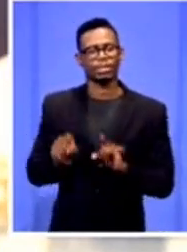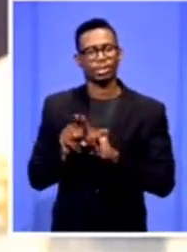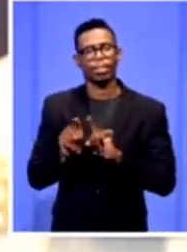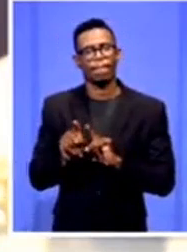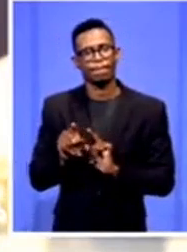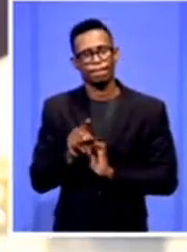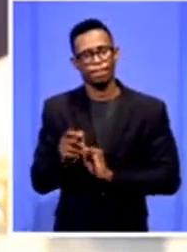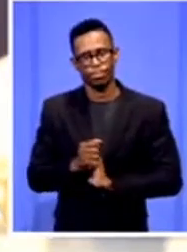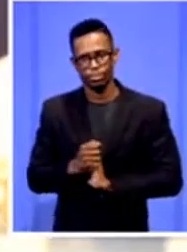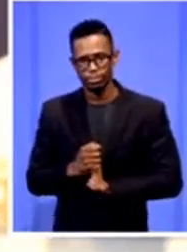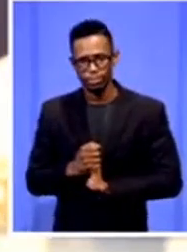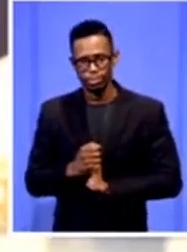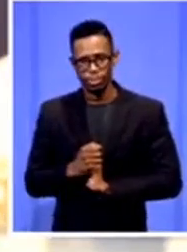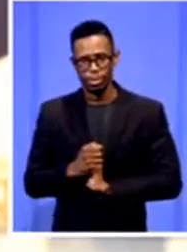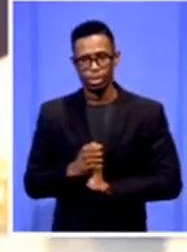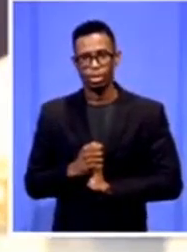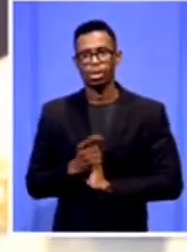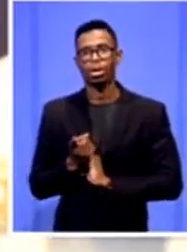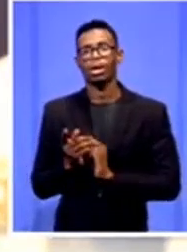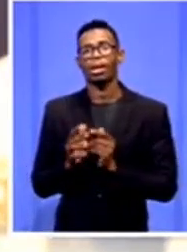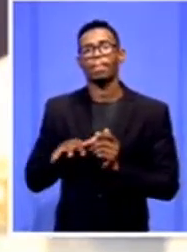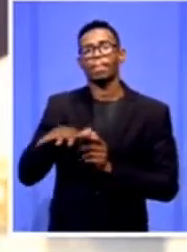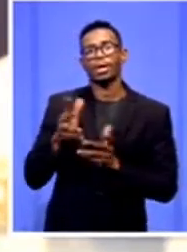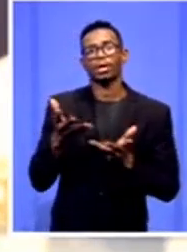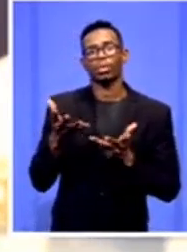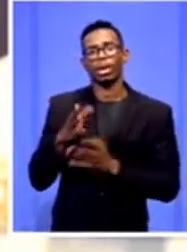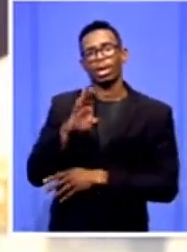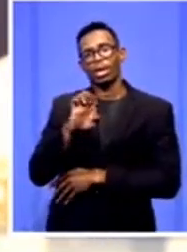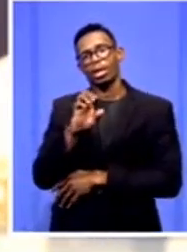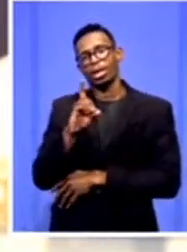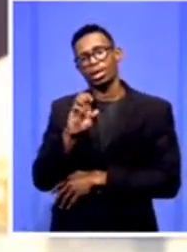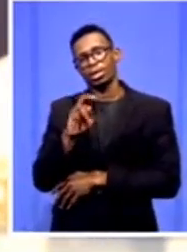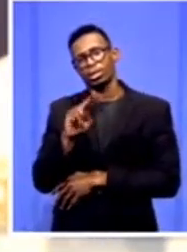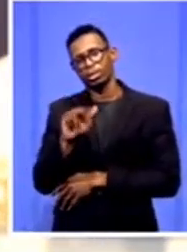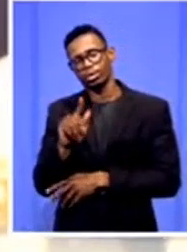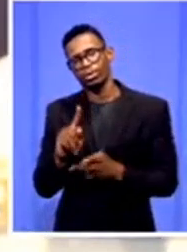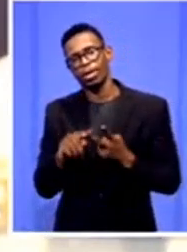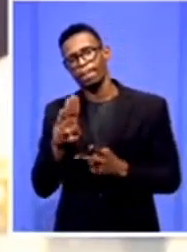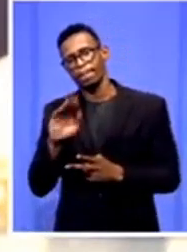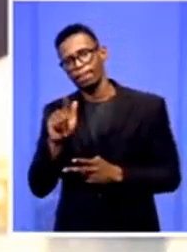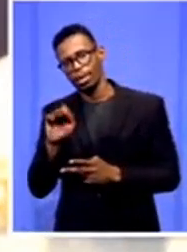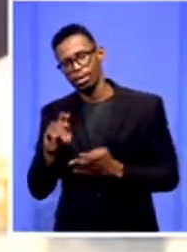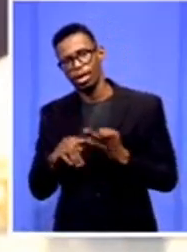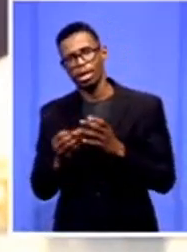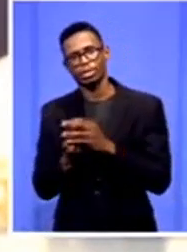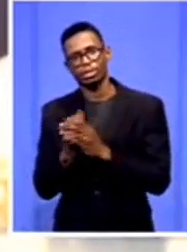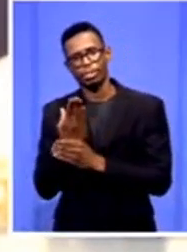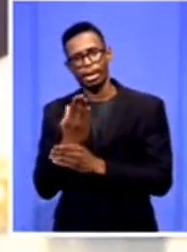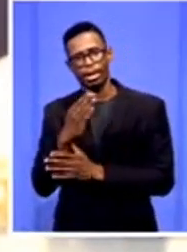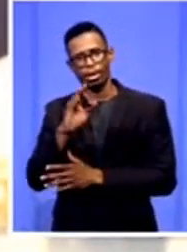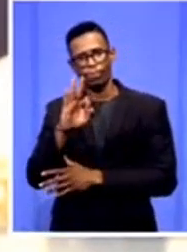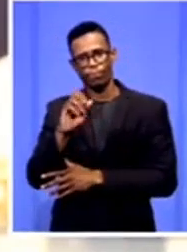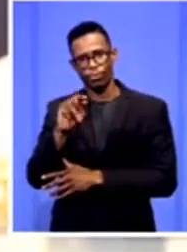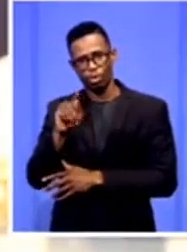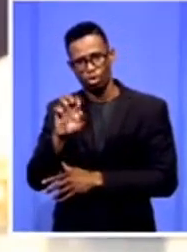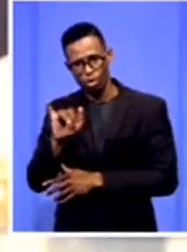Eatonville, Bellefontaine, Memele, Allington, Springfontein. We are going to continue